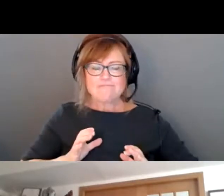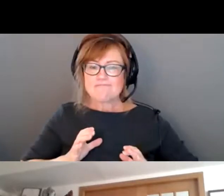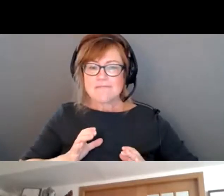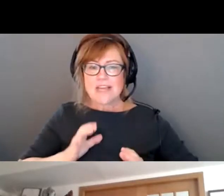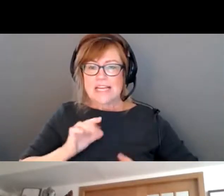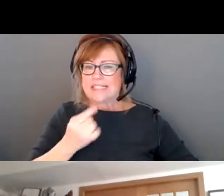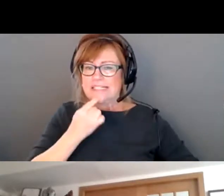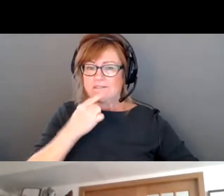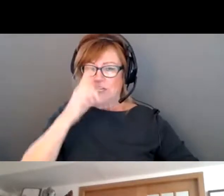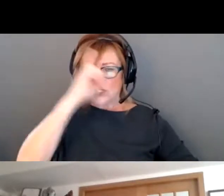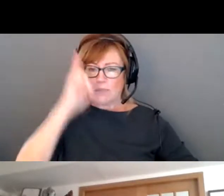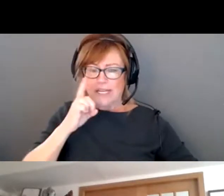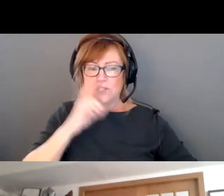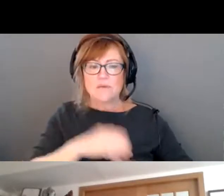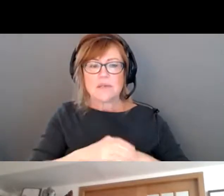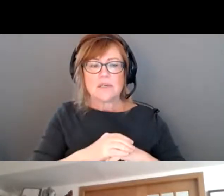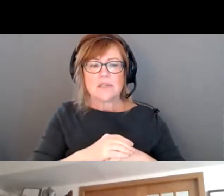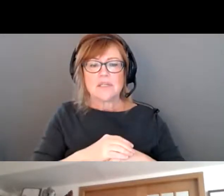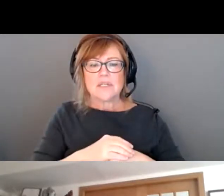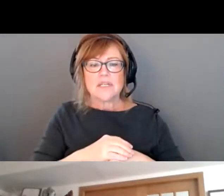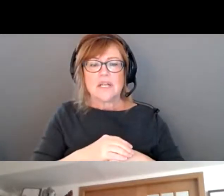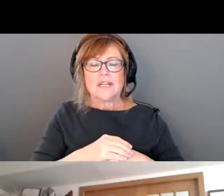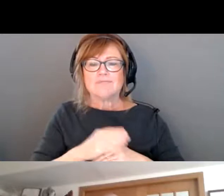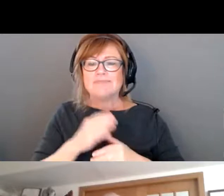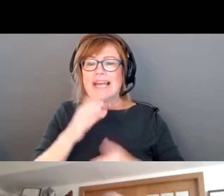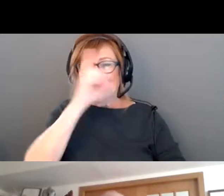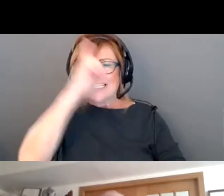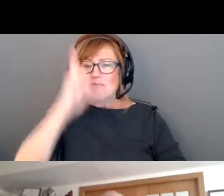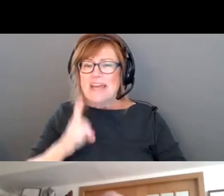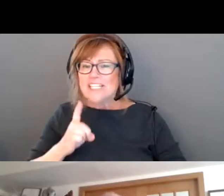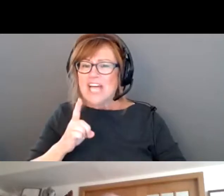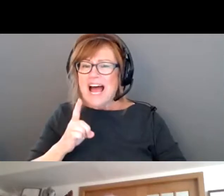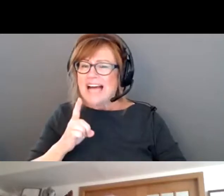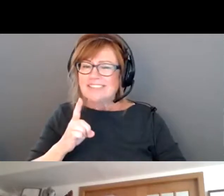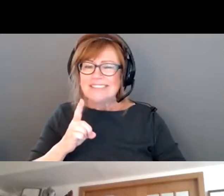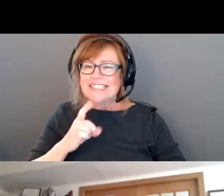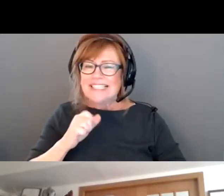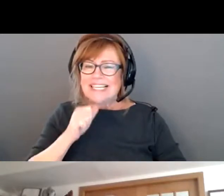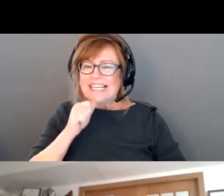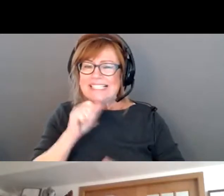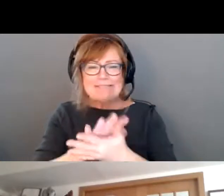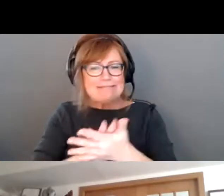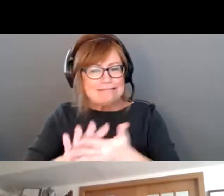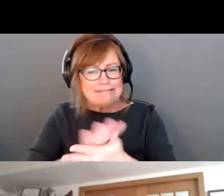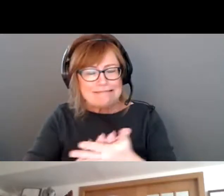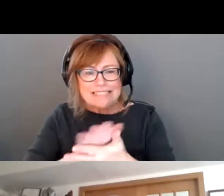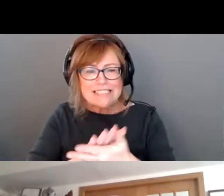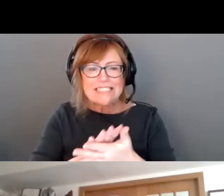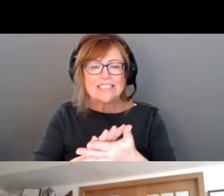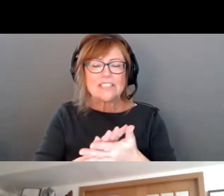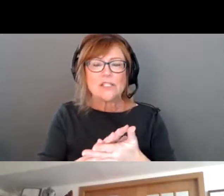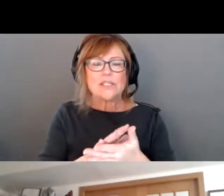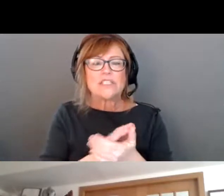dementia, some aspects of dementia are encapsulated, and that people may